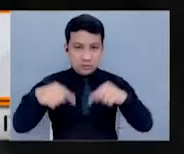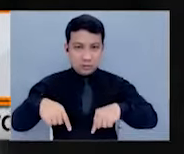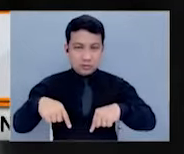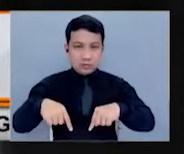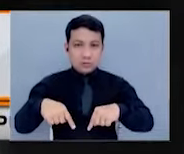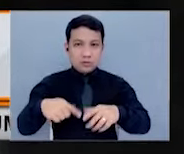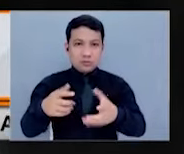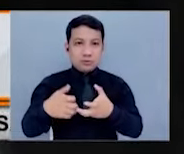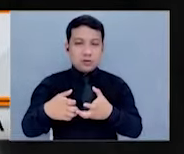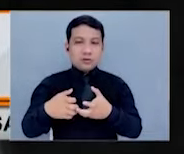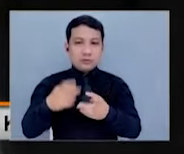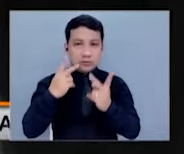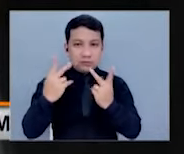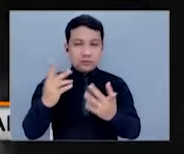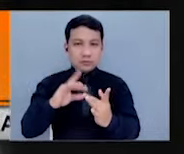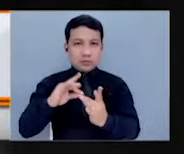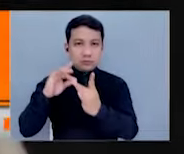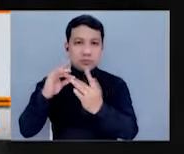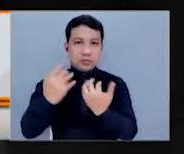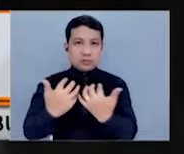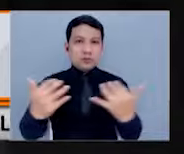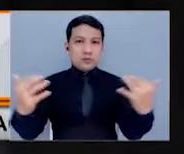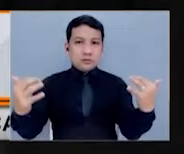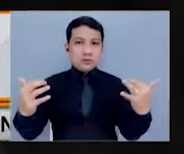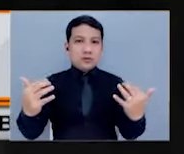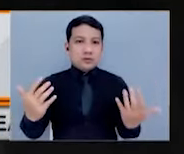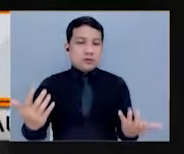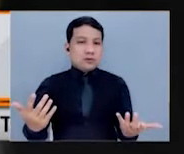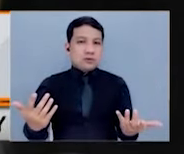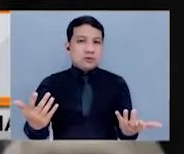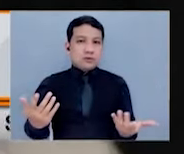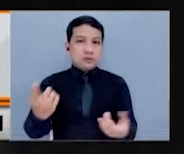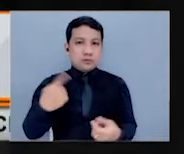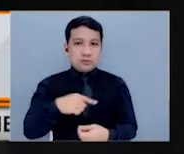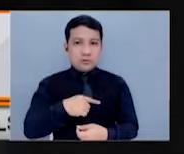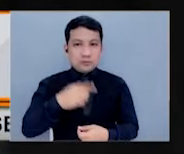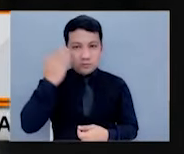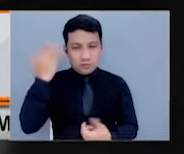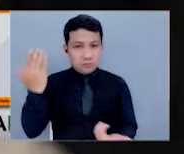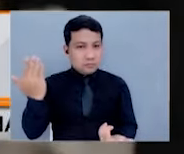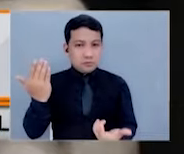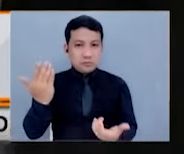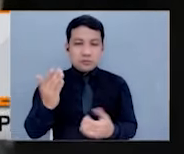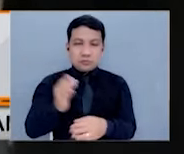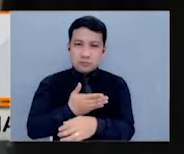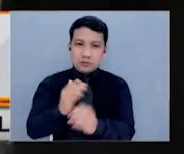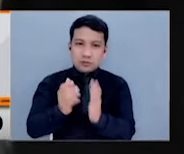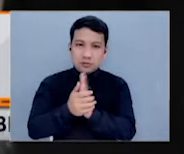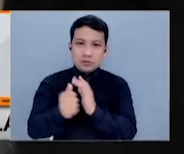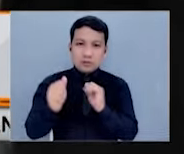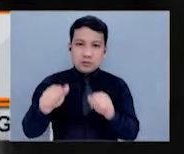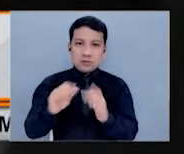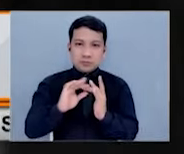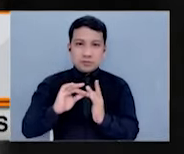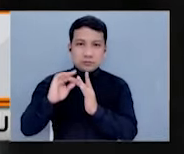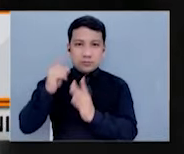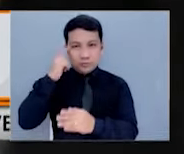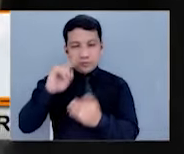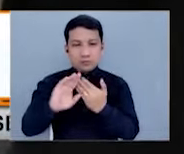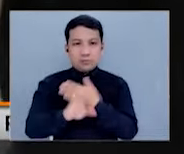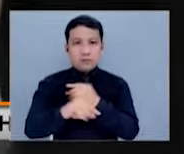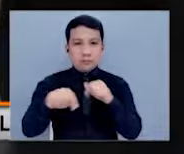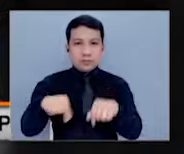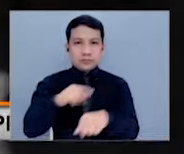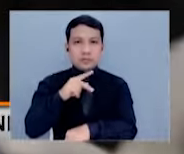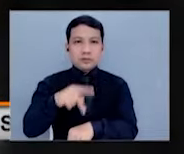are a very special audience. I don't know what's in the water over there. I don't know what made you all singers. It's very special for me and now for Kat as